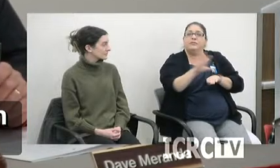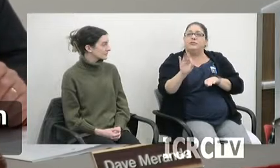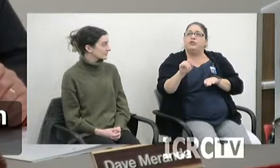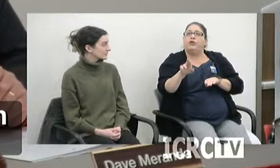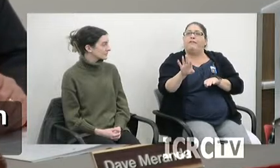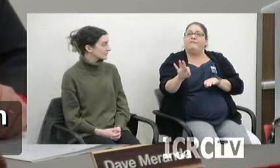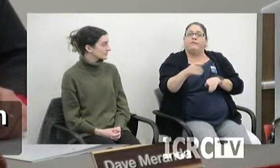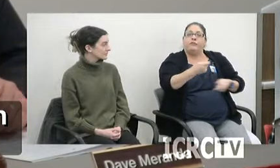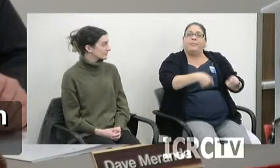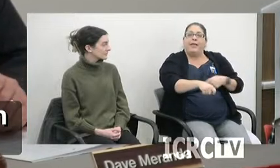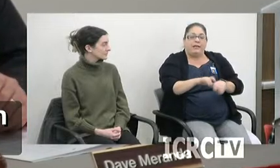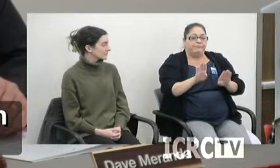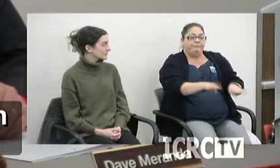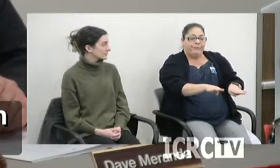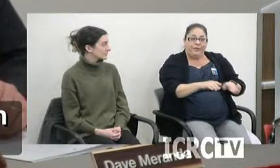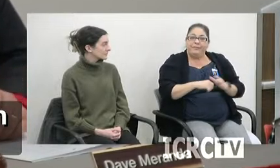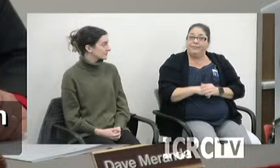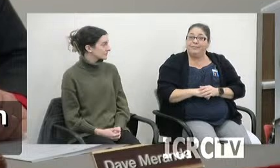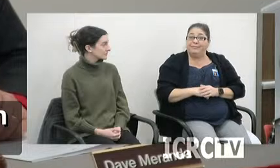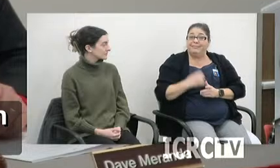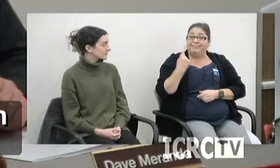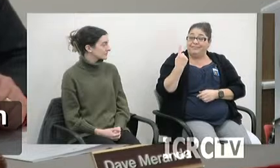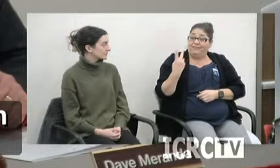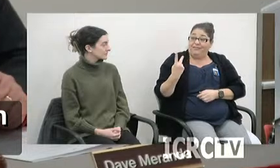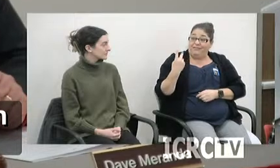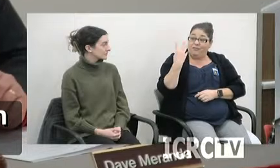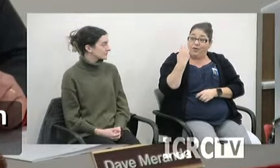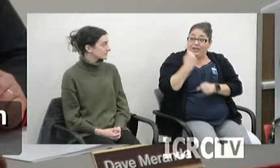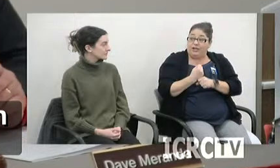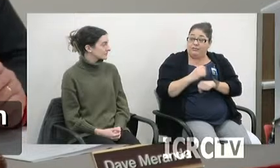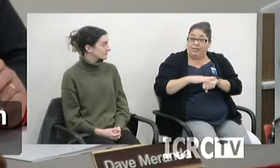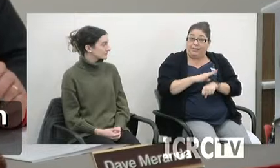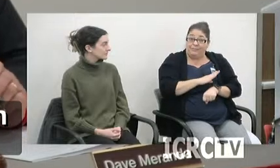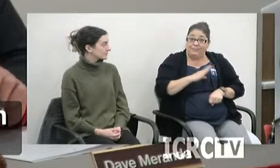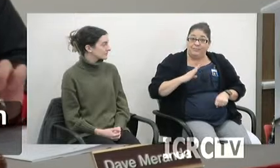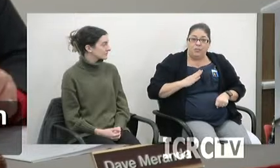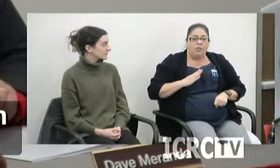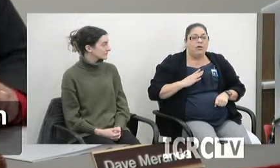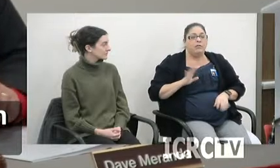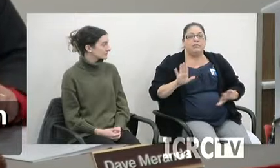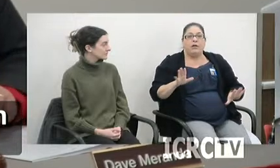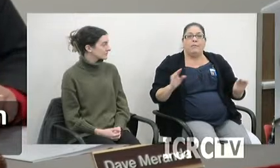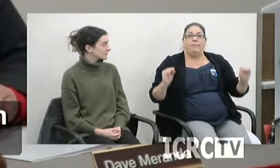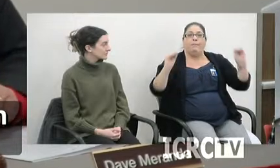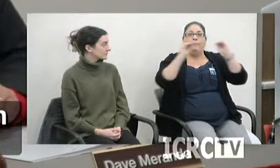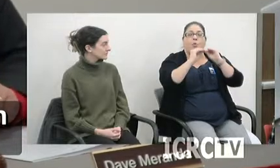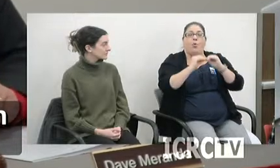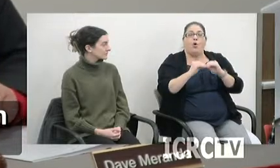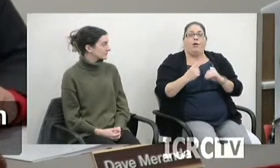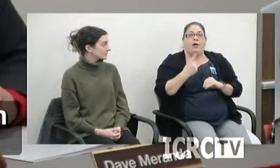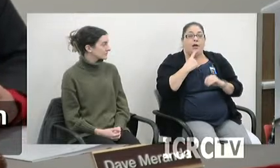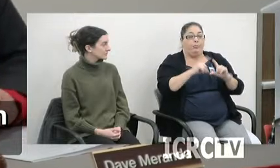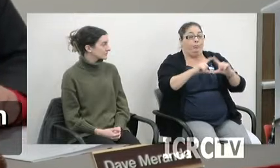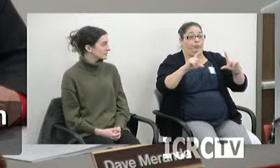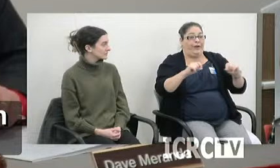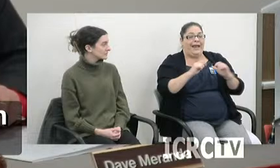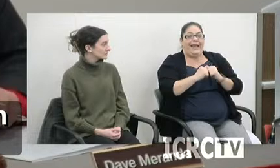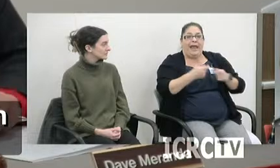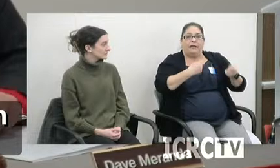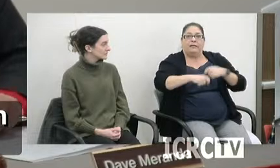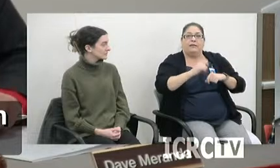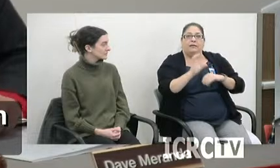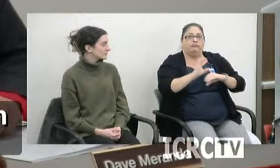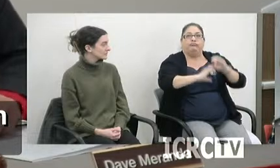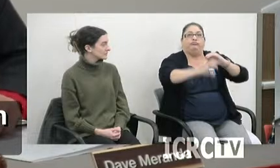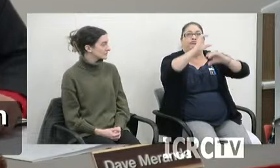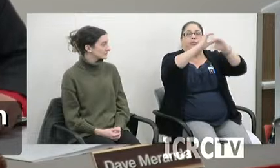say that in the 4 years that we've been on the board, there have been more brick and mortar projects here on this campus than at